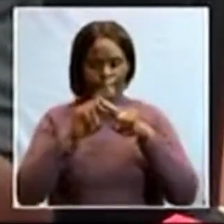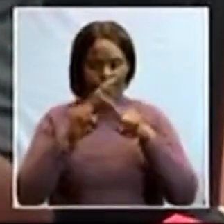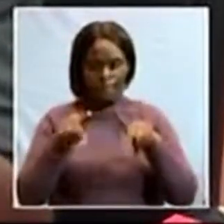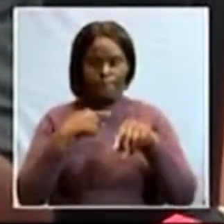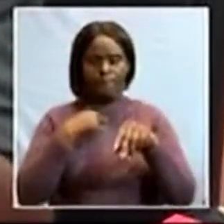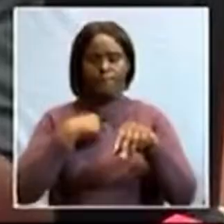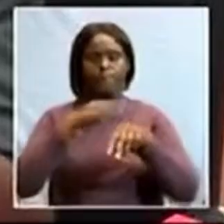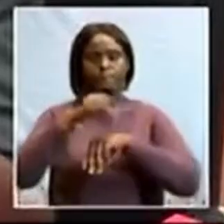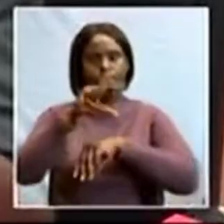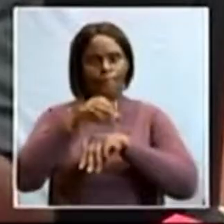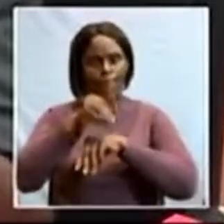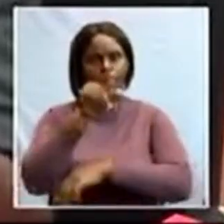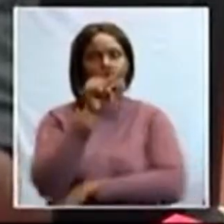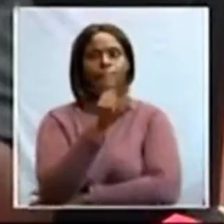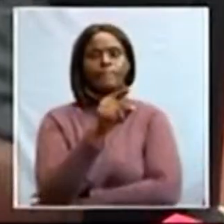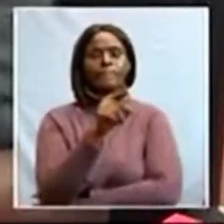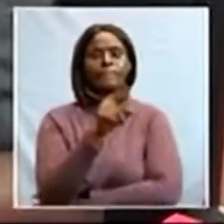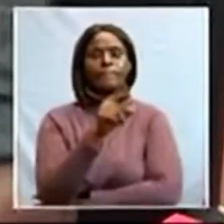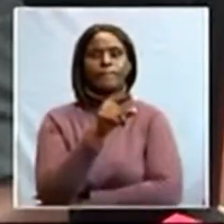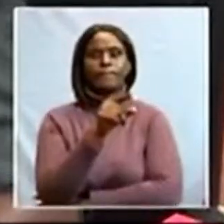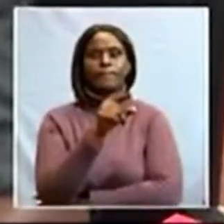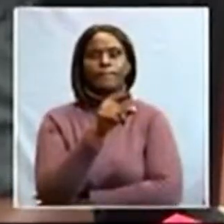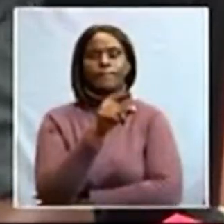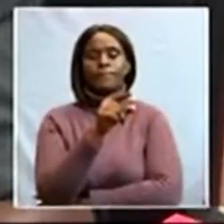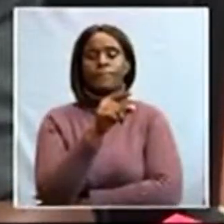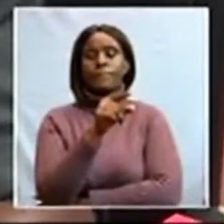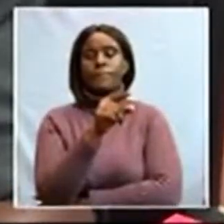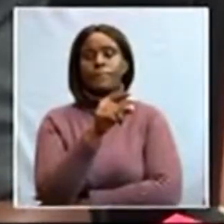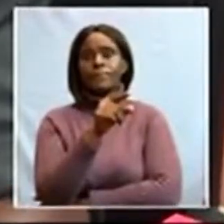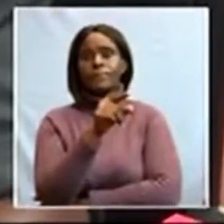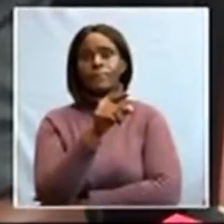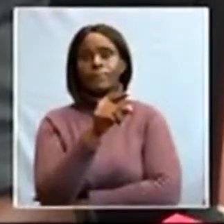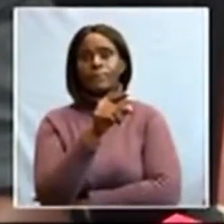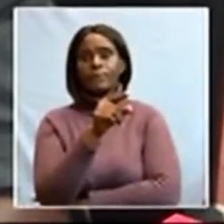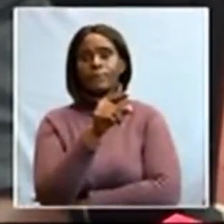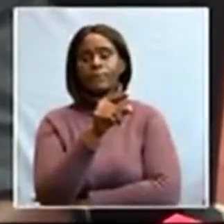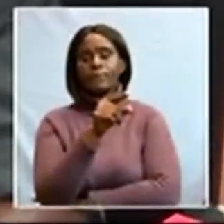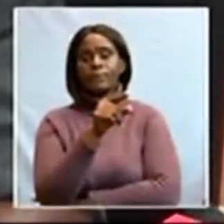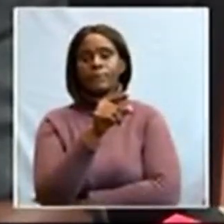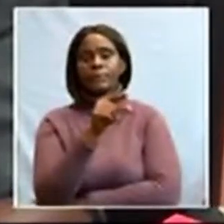guide the CS to page 17.